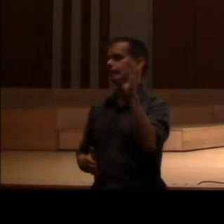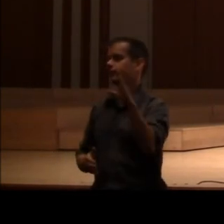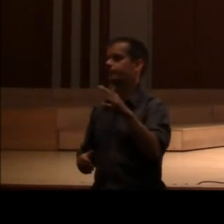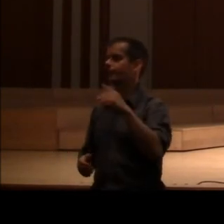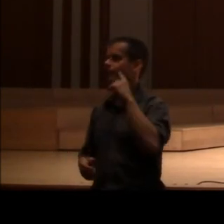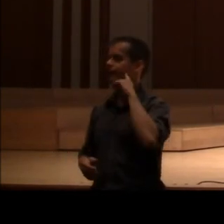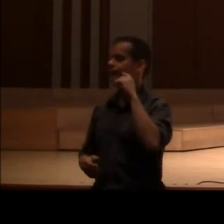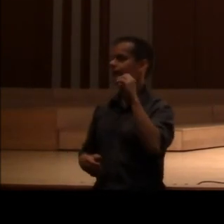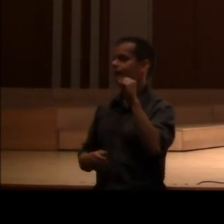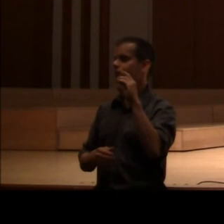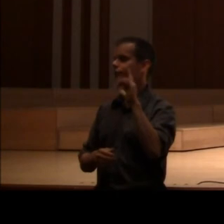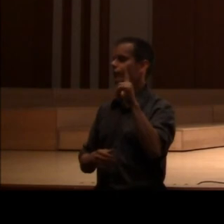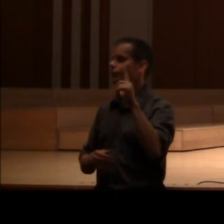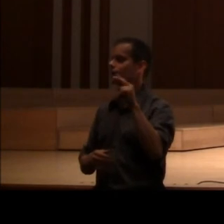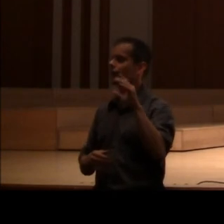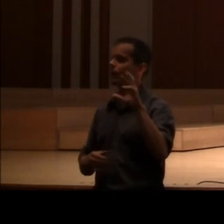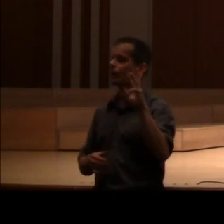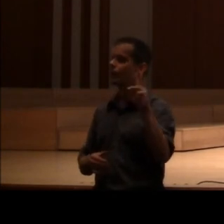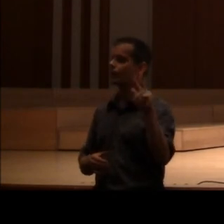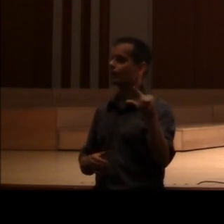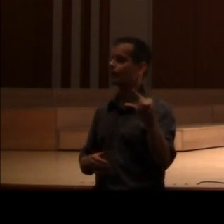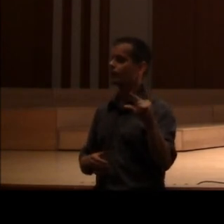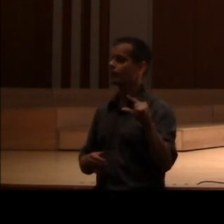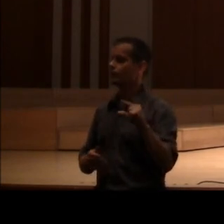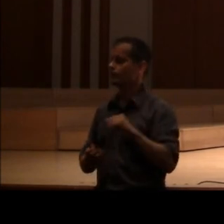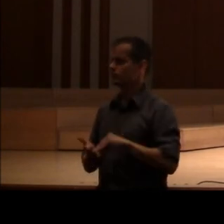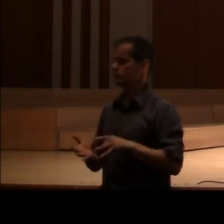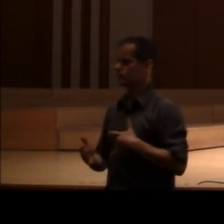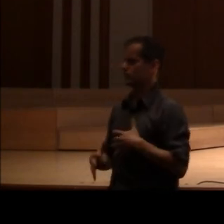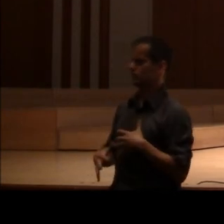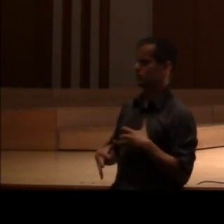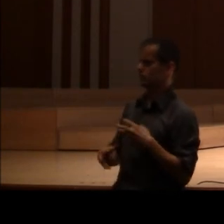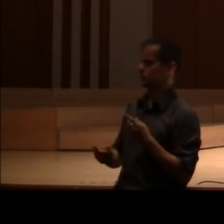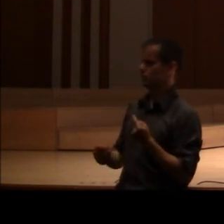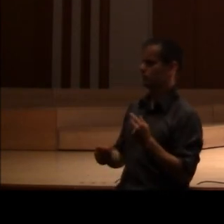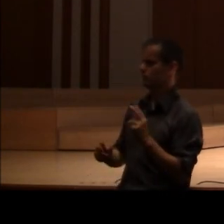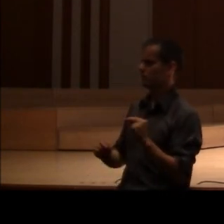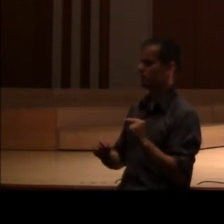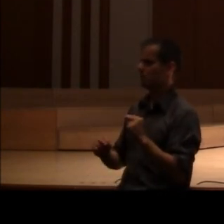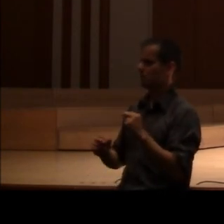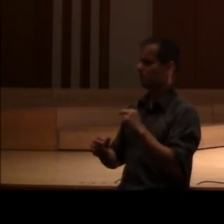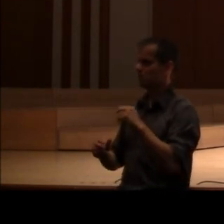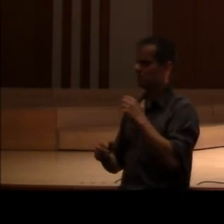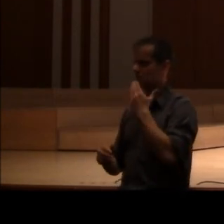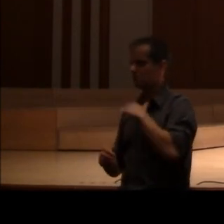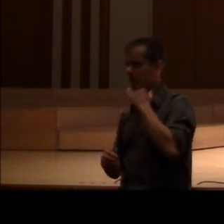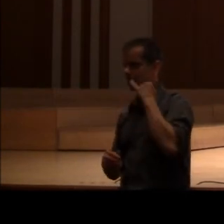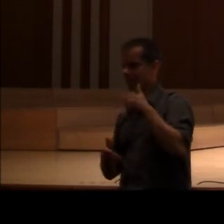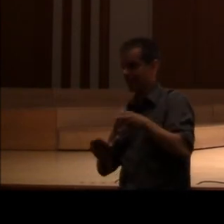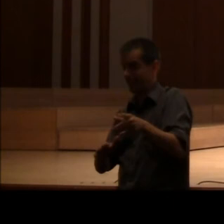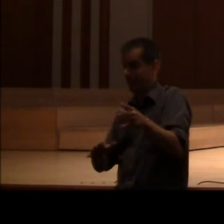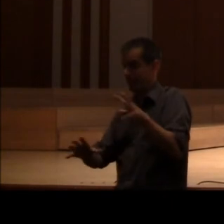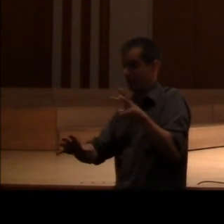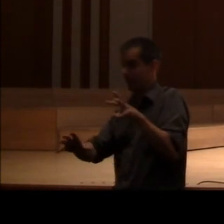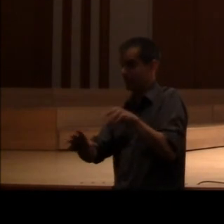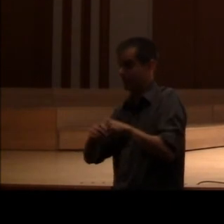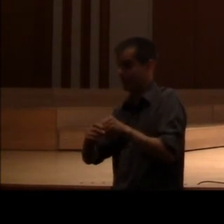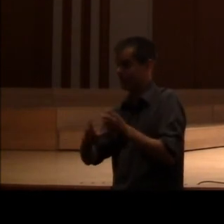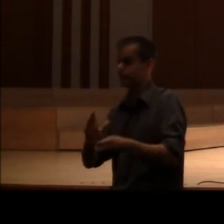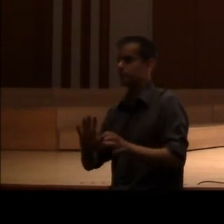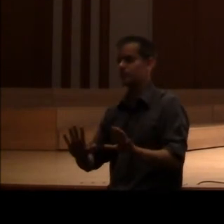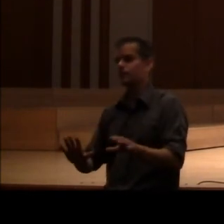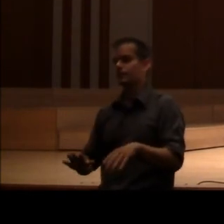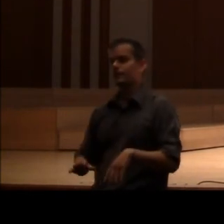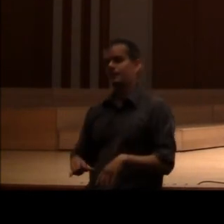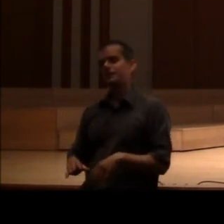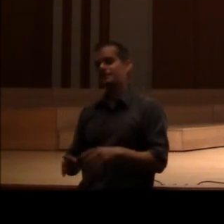social networking and students, there are sort of alarm bells that go off and, oh no, that seems like a really bad idea. But in my own experience, I've been on Facebook for a